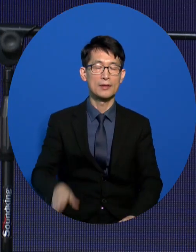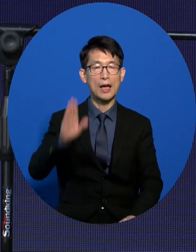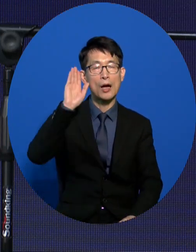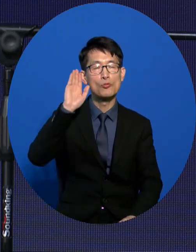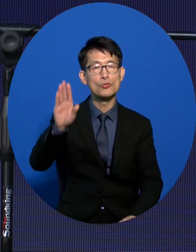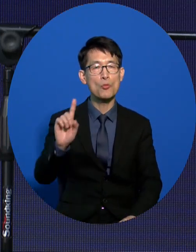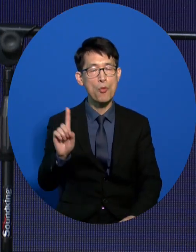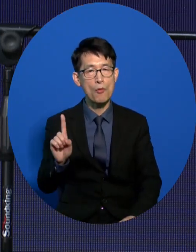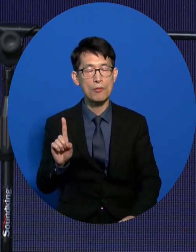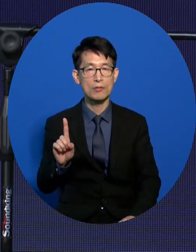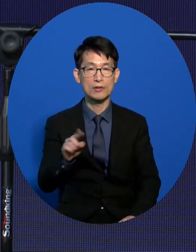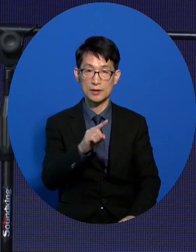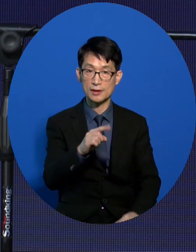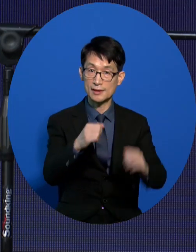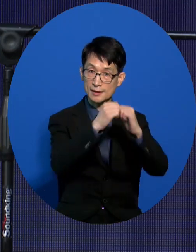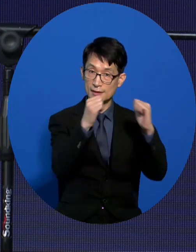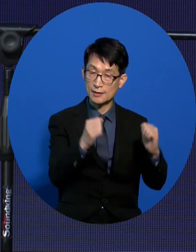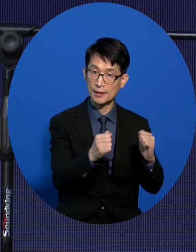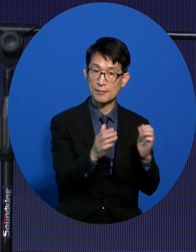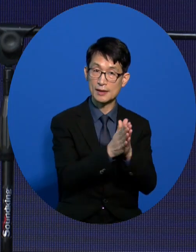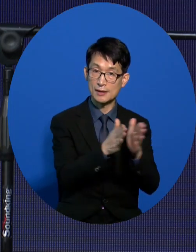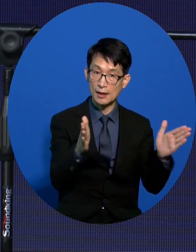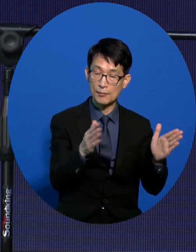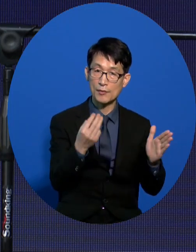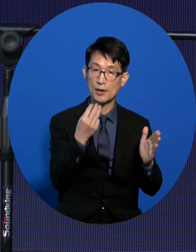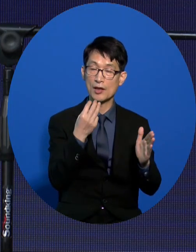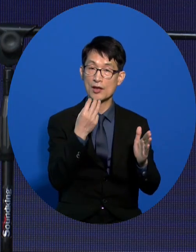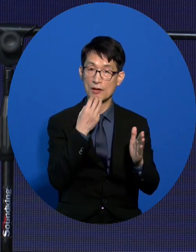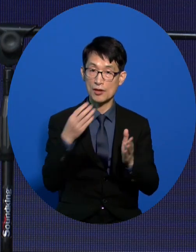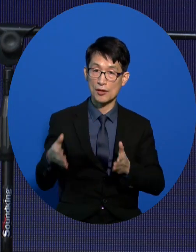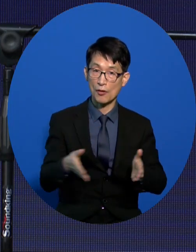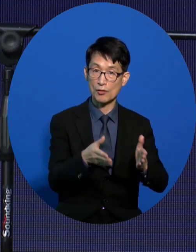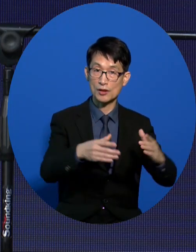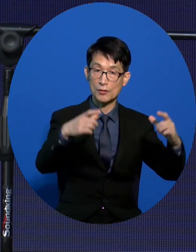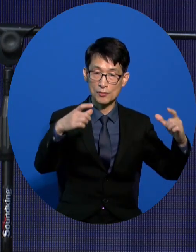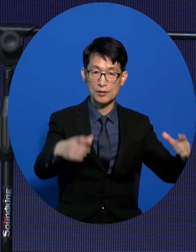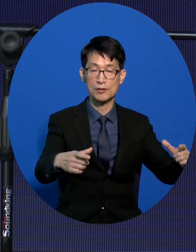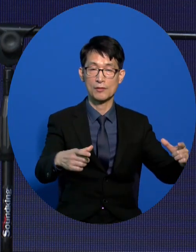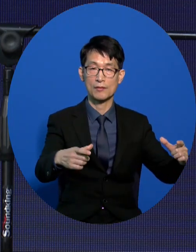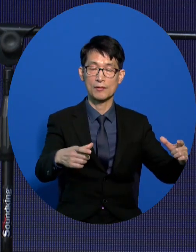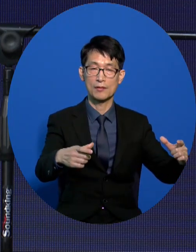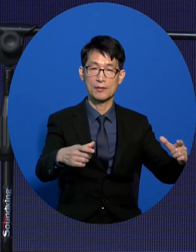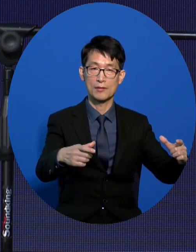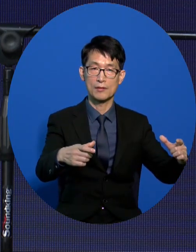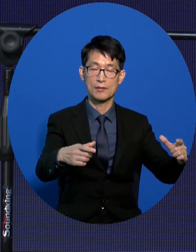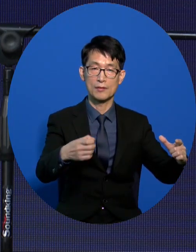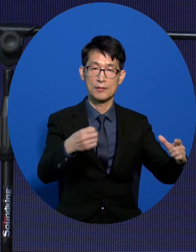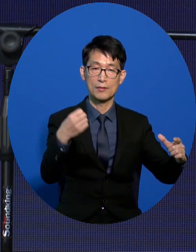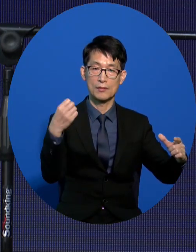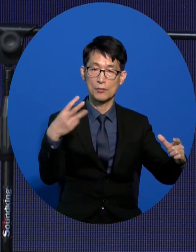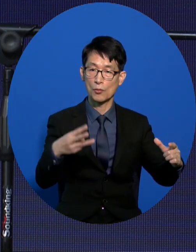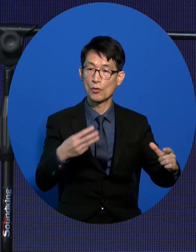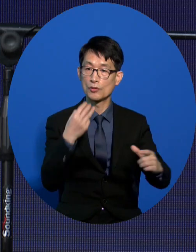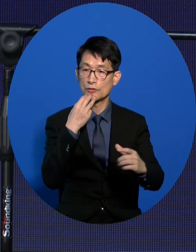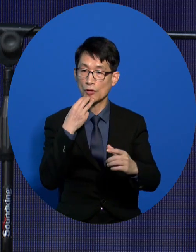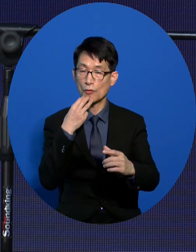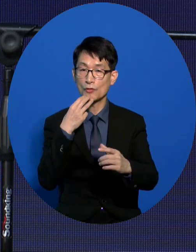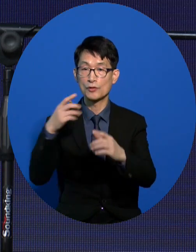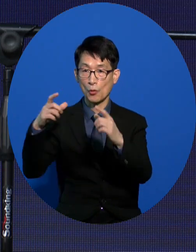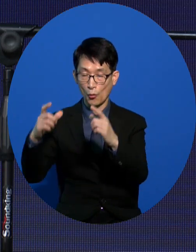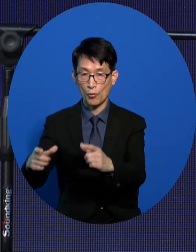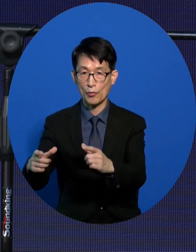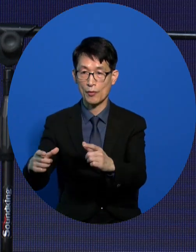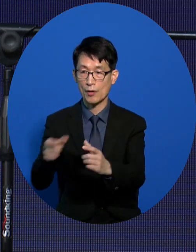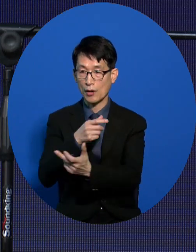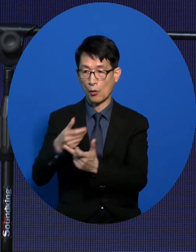the presentation, so I don't have a specific question. But if this service will be expanded to other parts of the country,